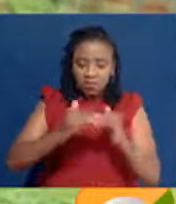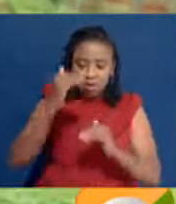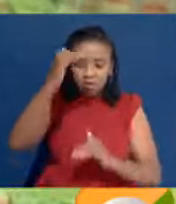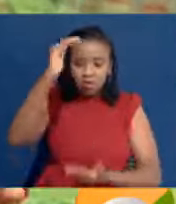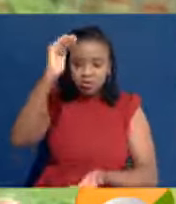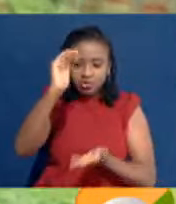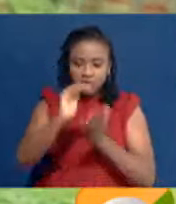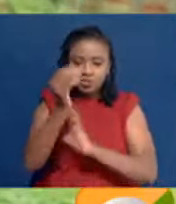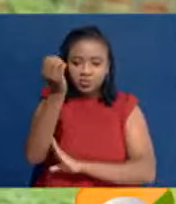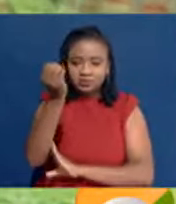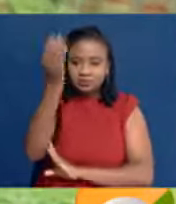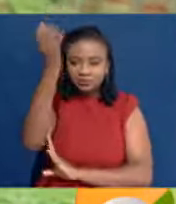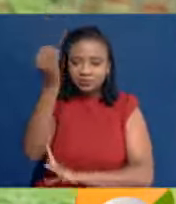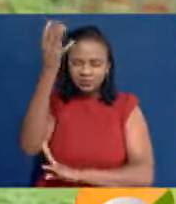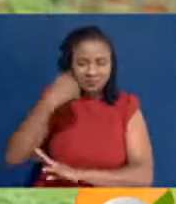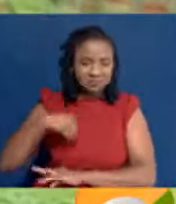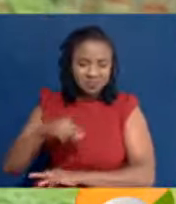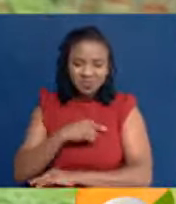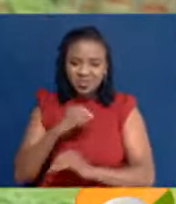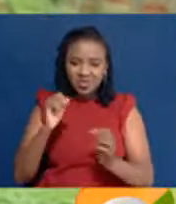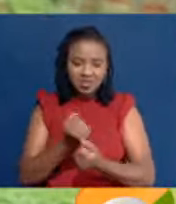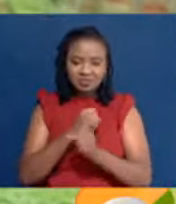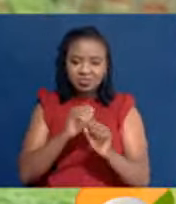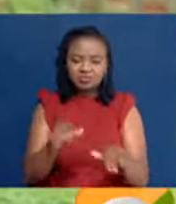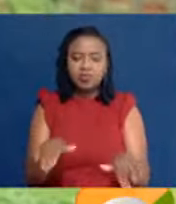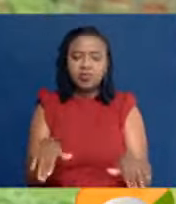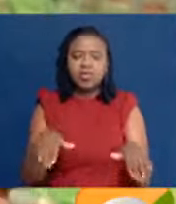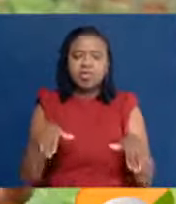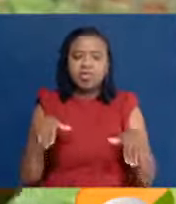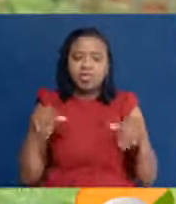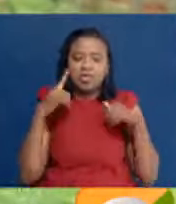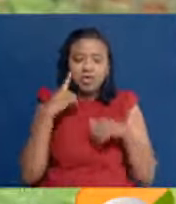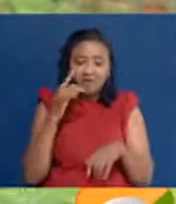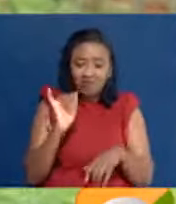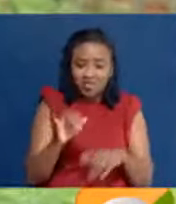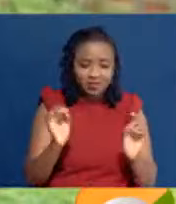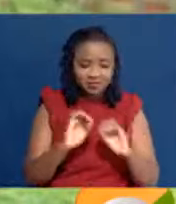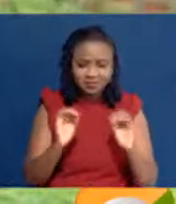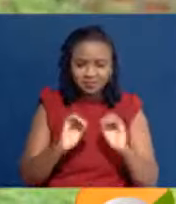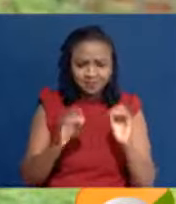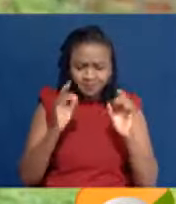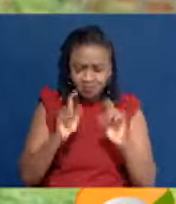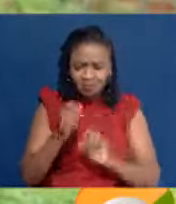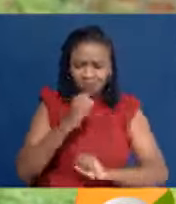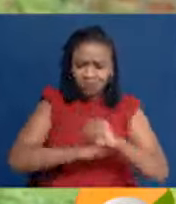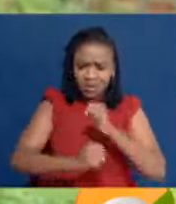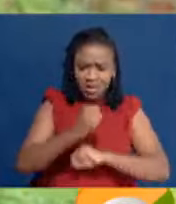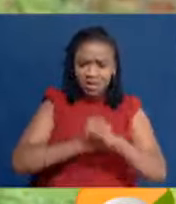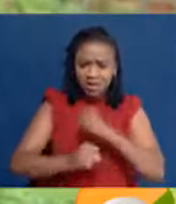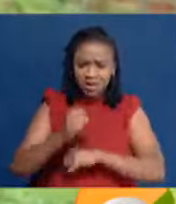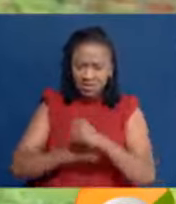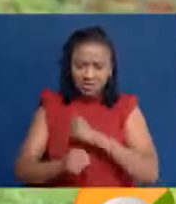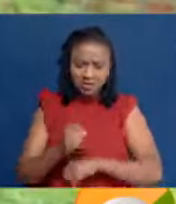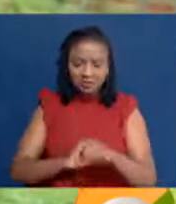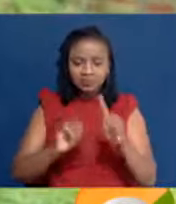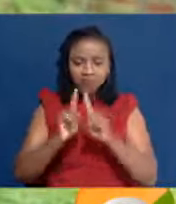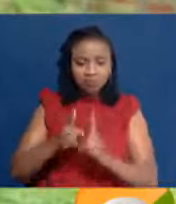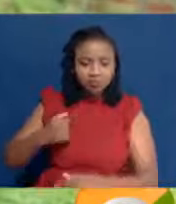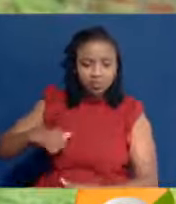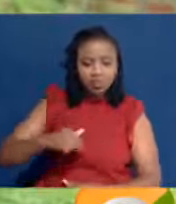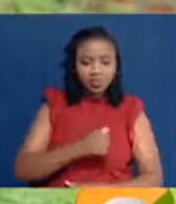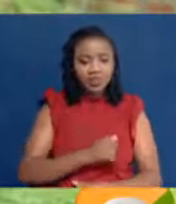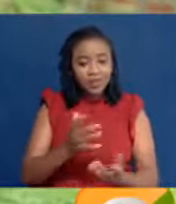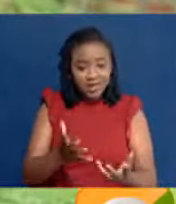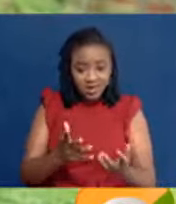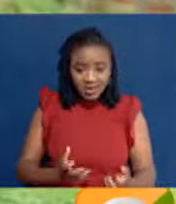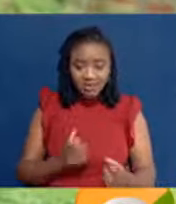we can't wait for that. We have to also move. That's why the climate justice movement, I say, is alive and well. We need it because we have